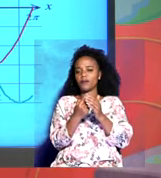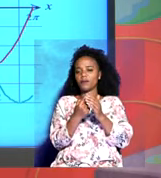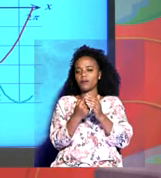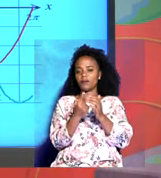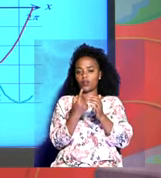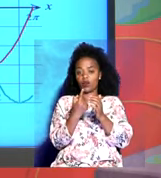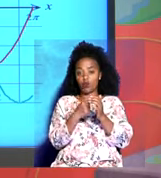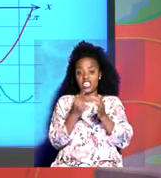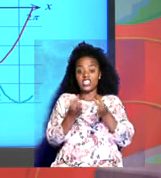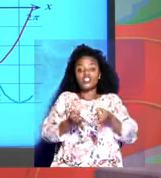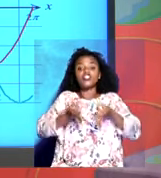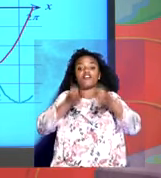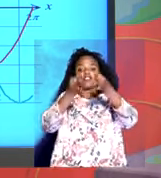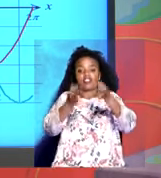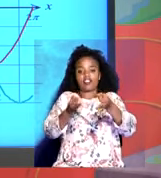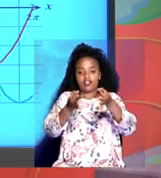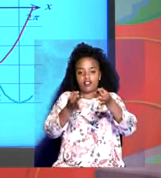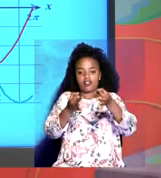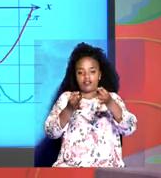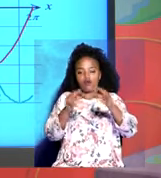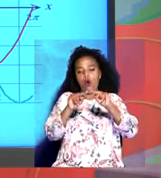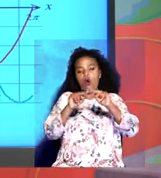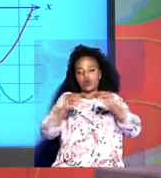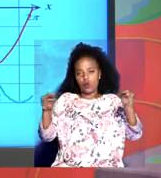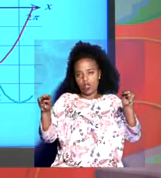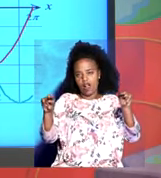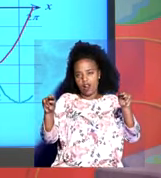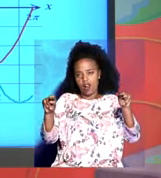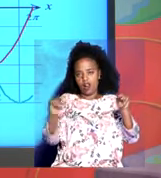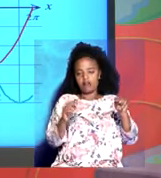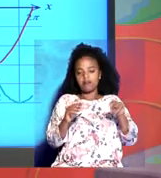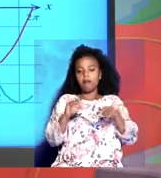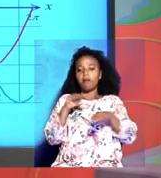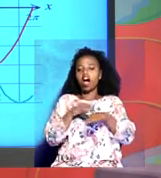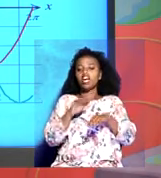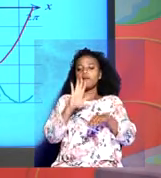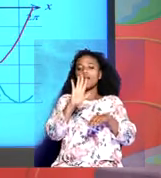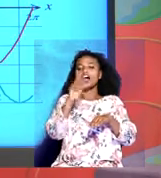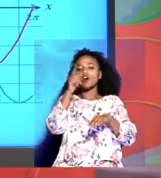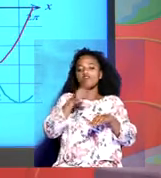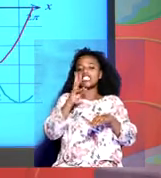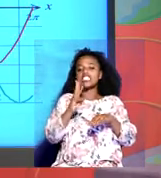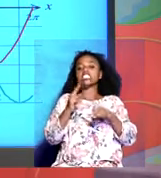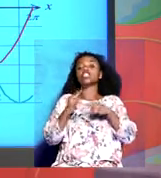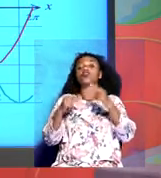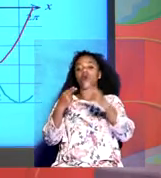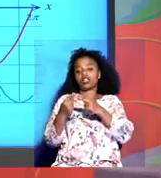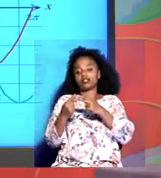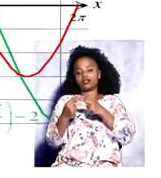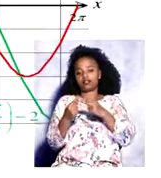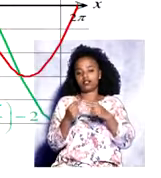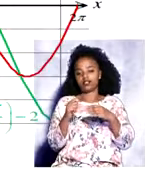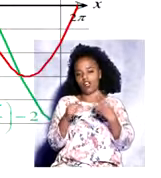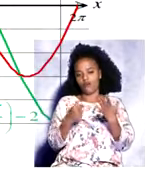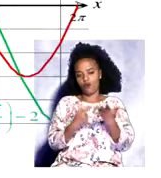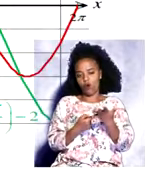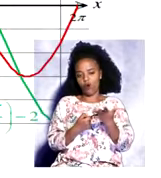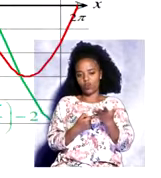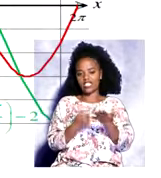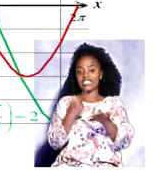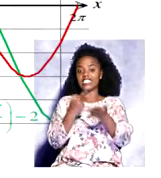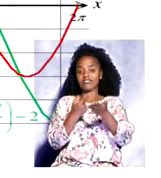we need to shift horizontally by pi over 6 unit. Therefore,